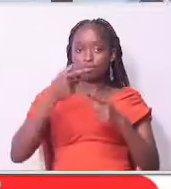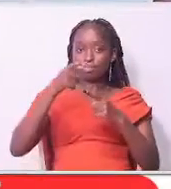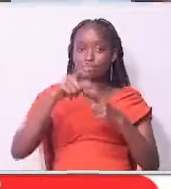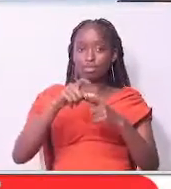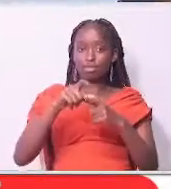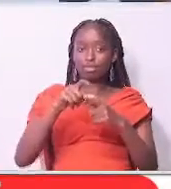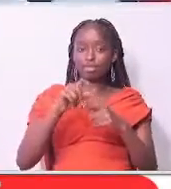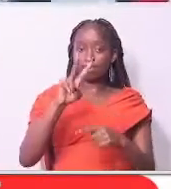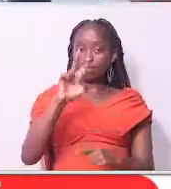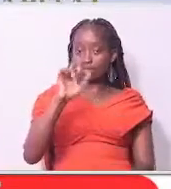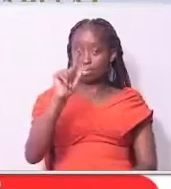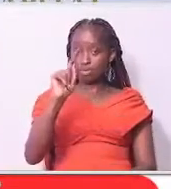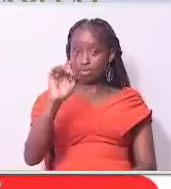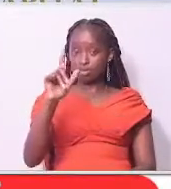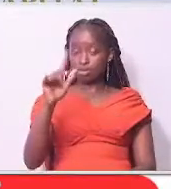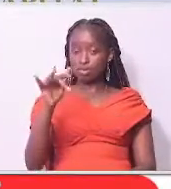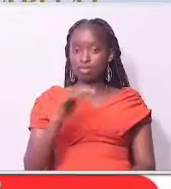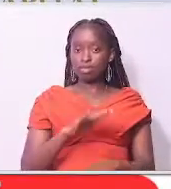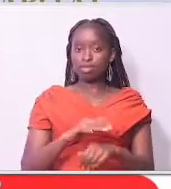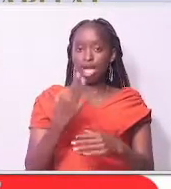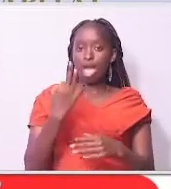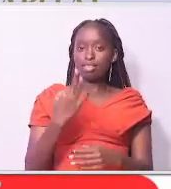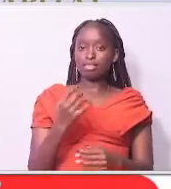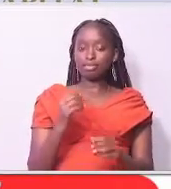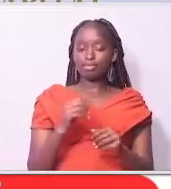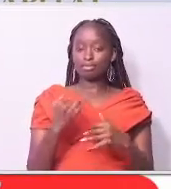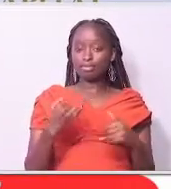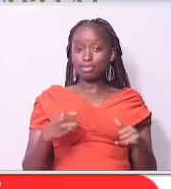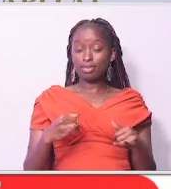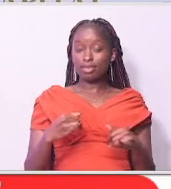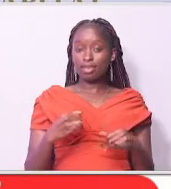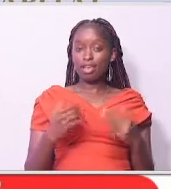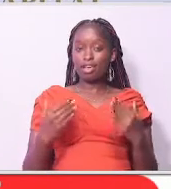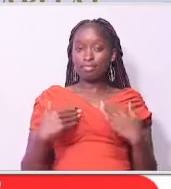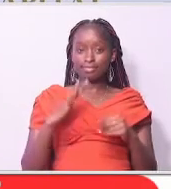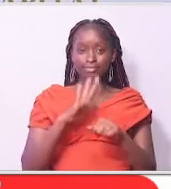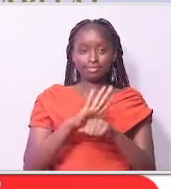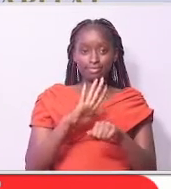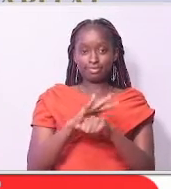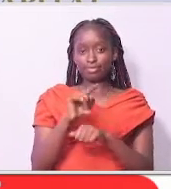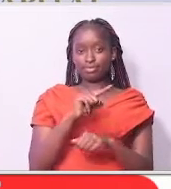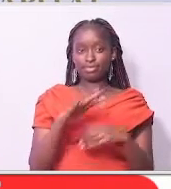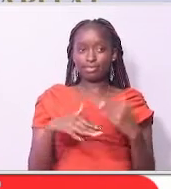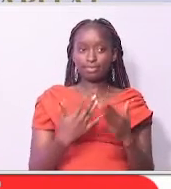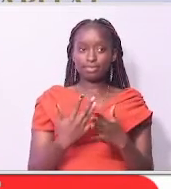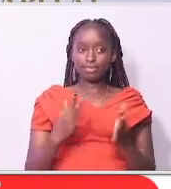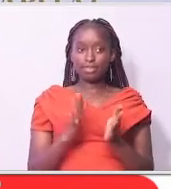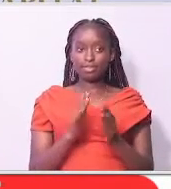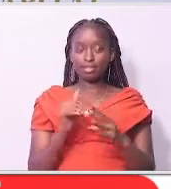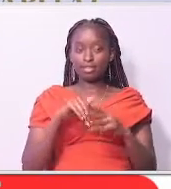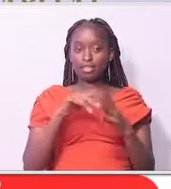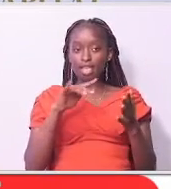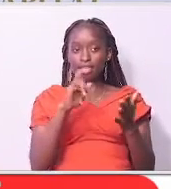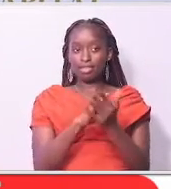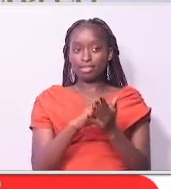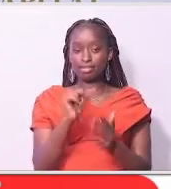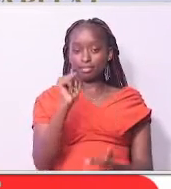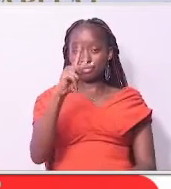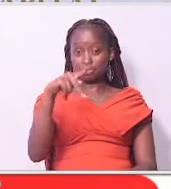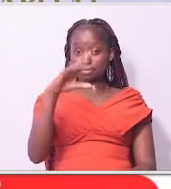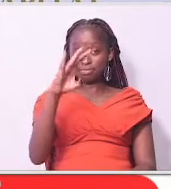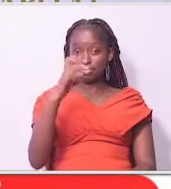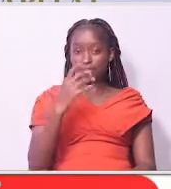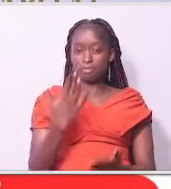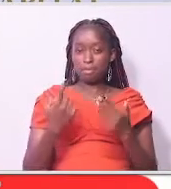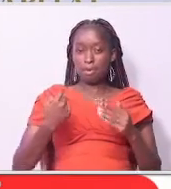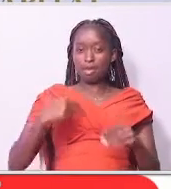three market indices. We have many stakeholders within that space, and perhaps as a nation we